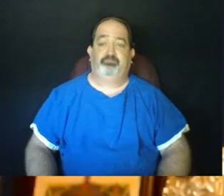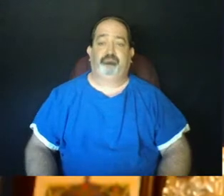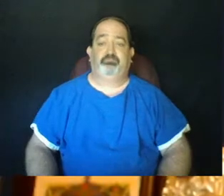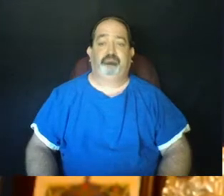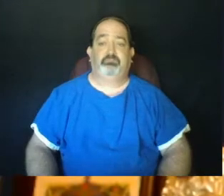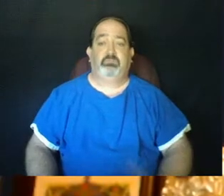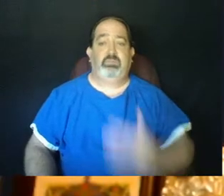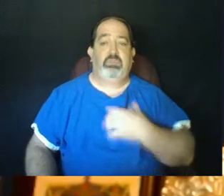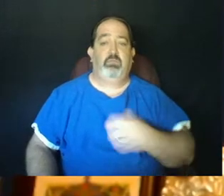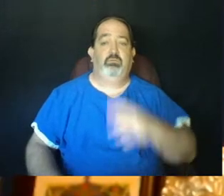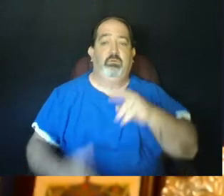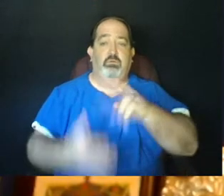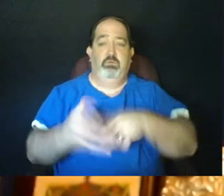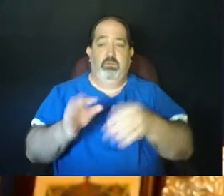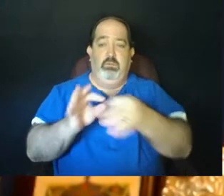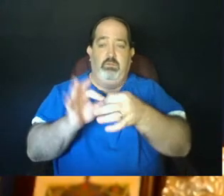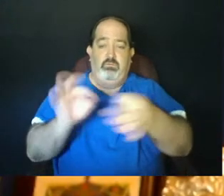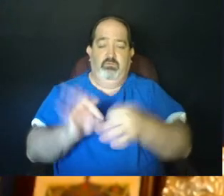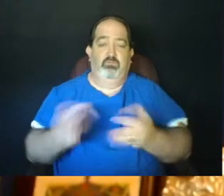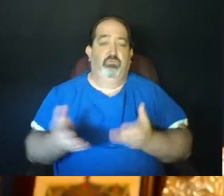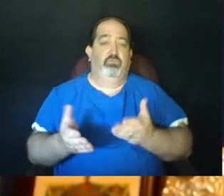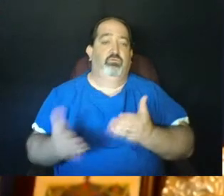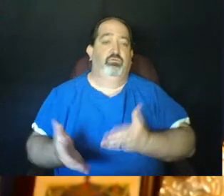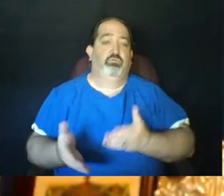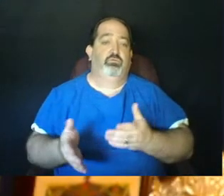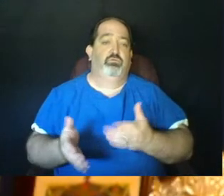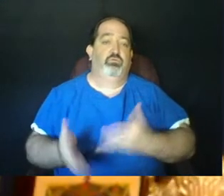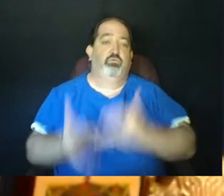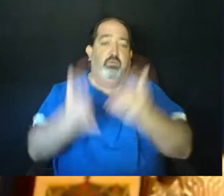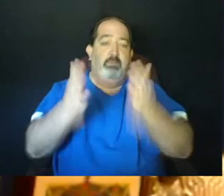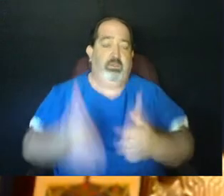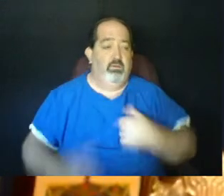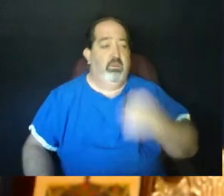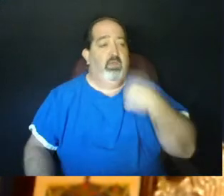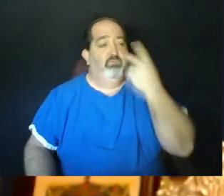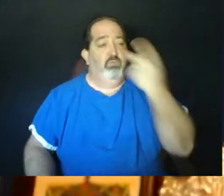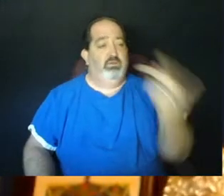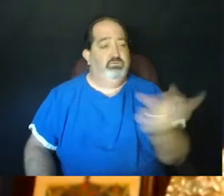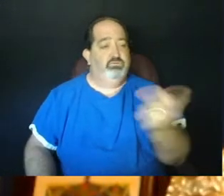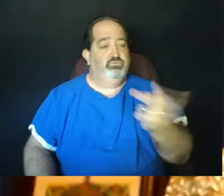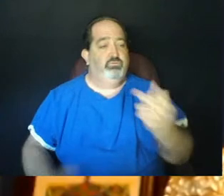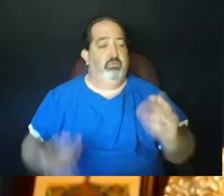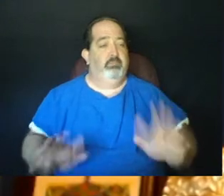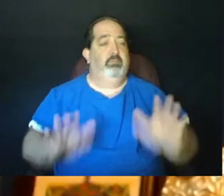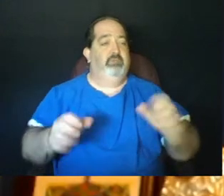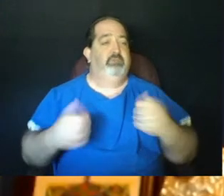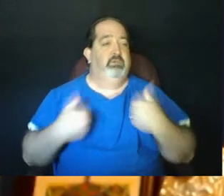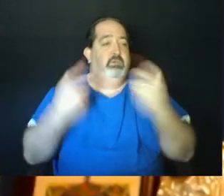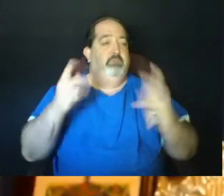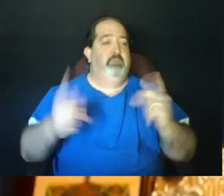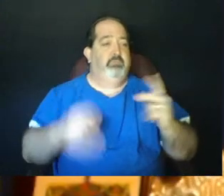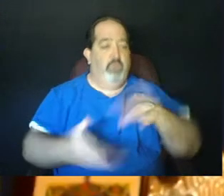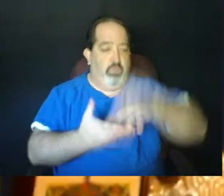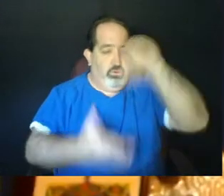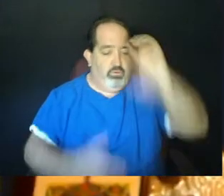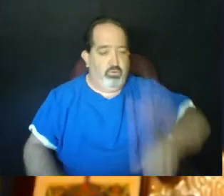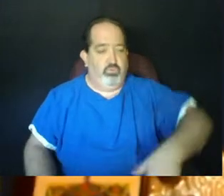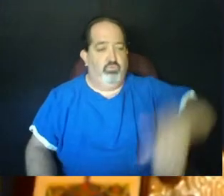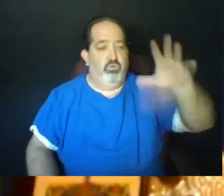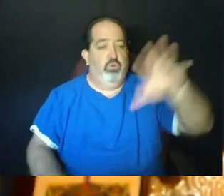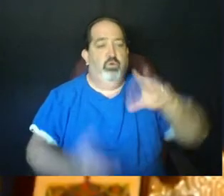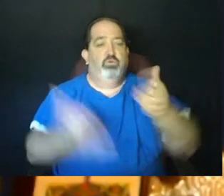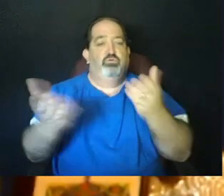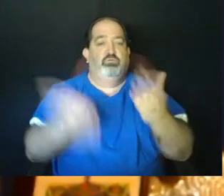wish to read the words of the recommender for this. I have watched these 2 amazing young people learn and grow in the service of our